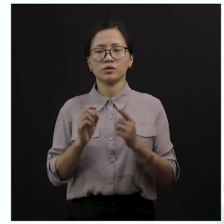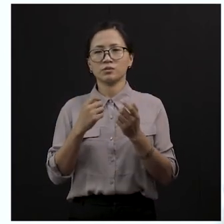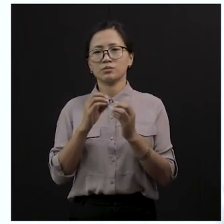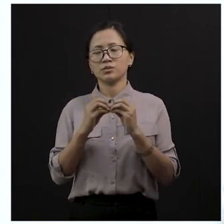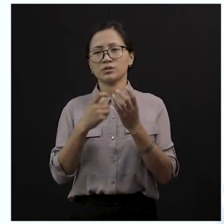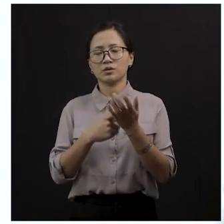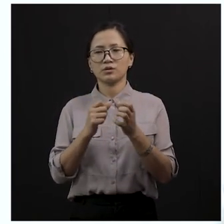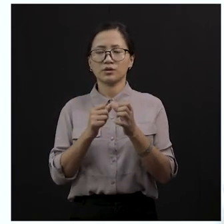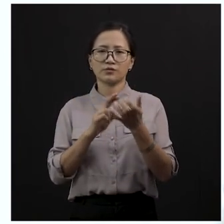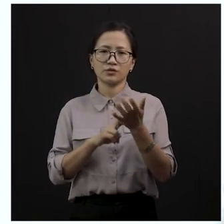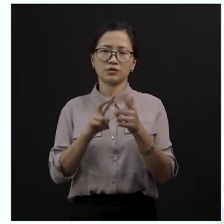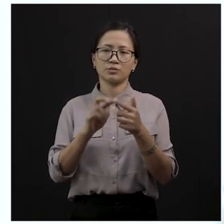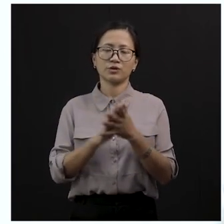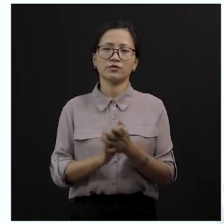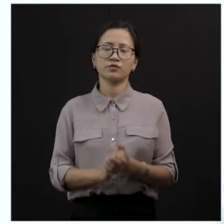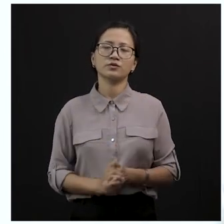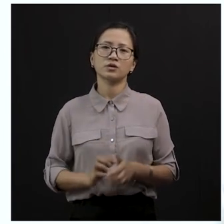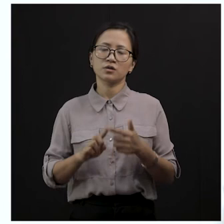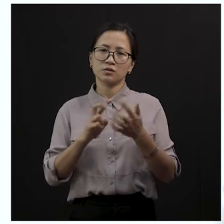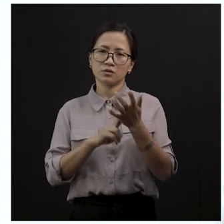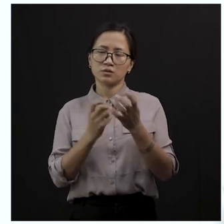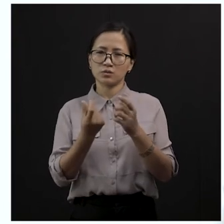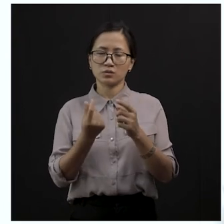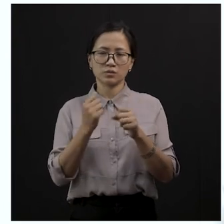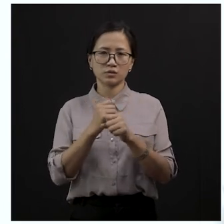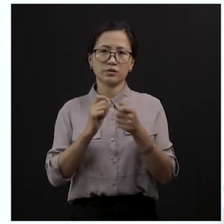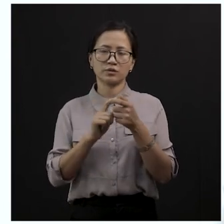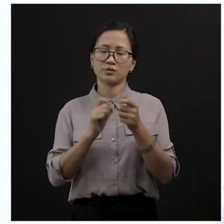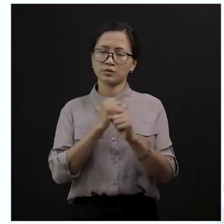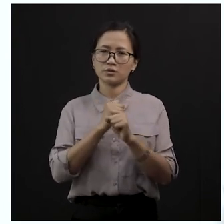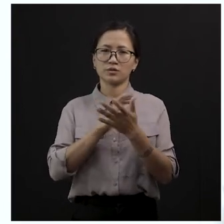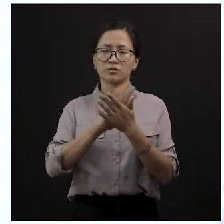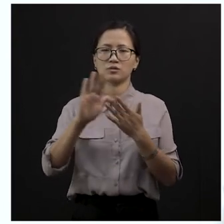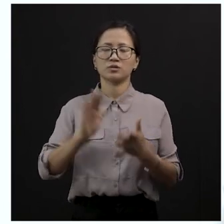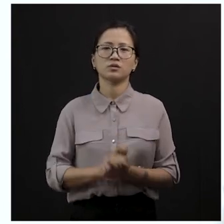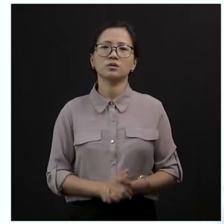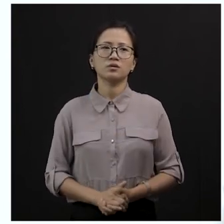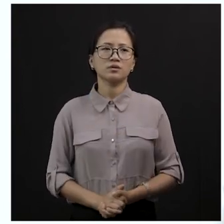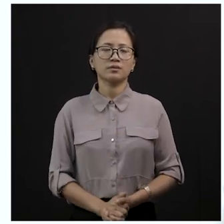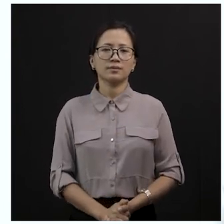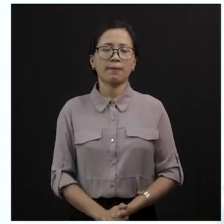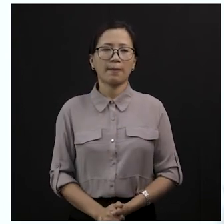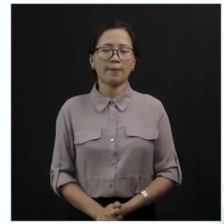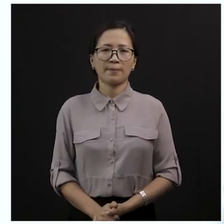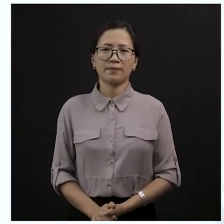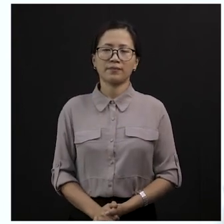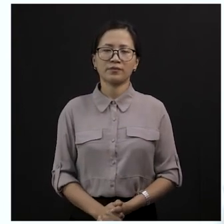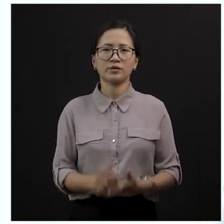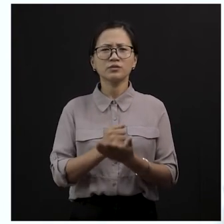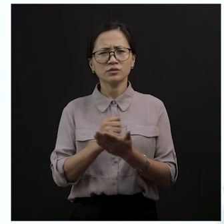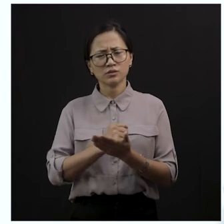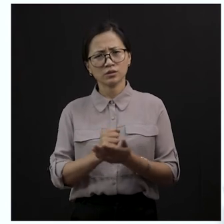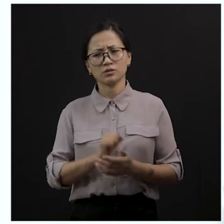The men who discovered the airplanes, they are very brave, right? We all know that they are very brave because they